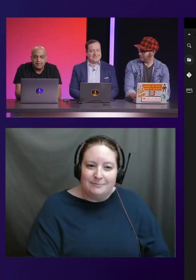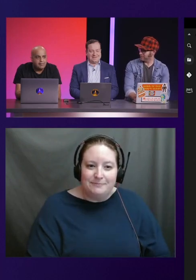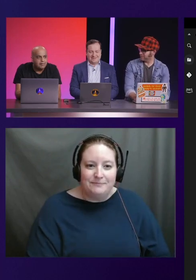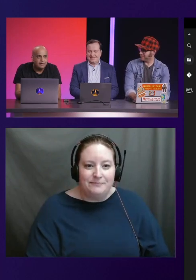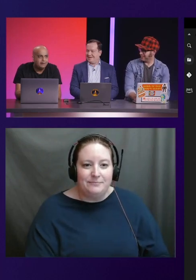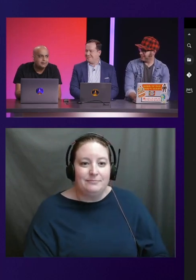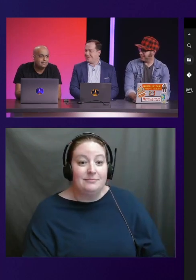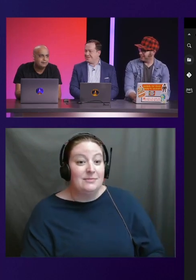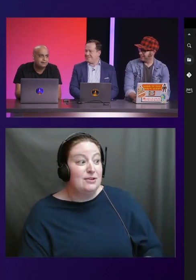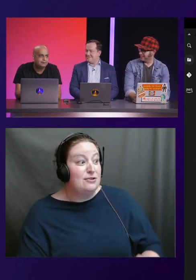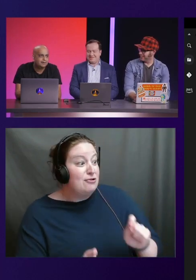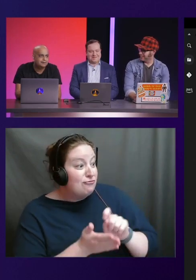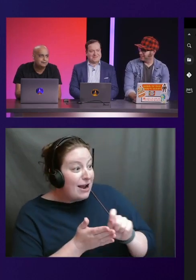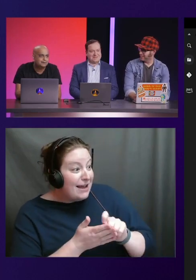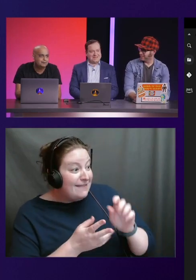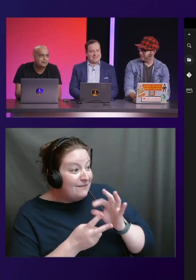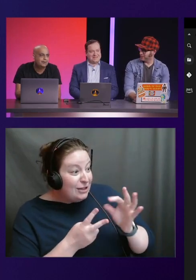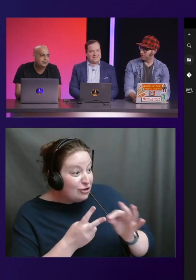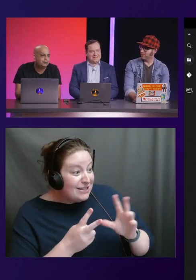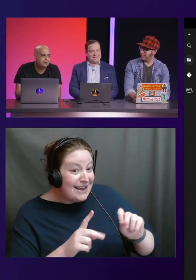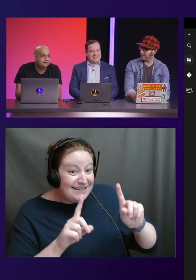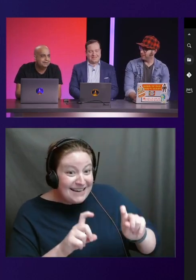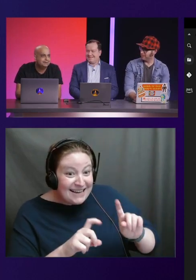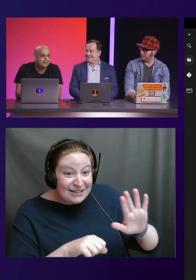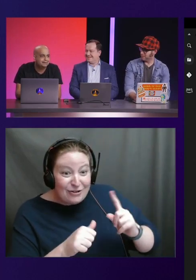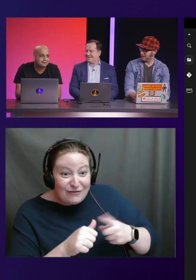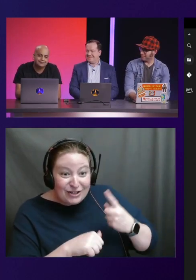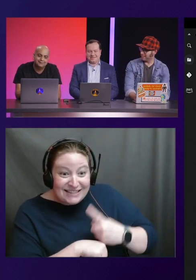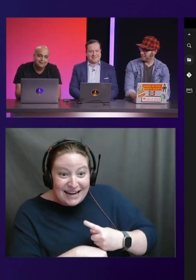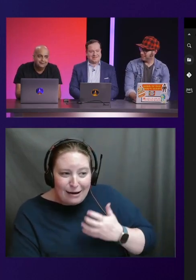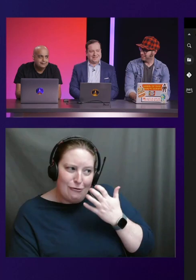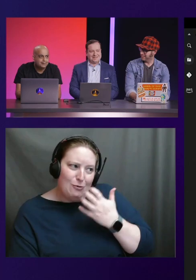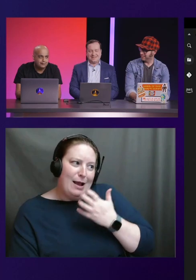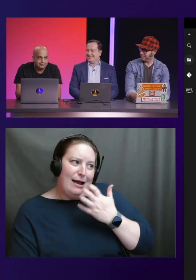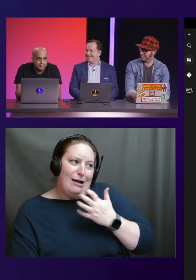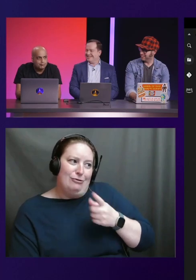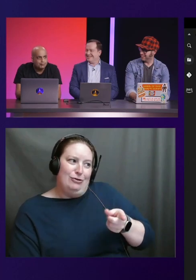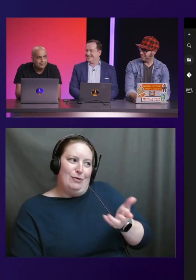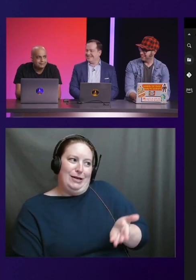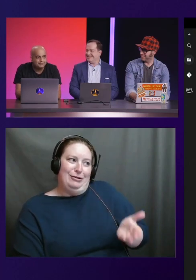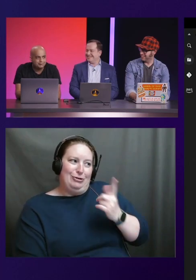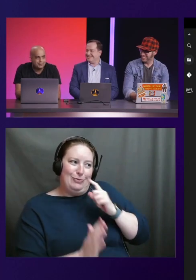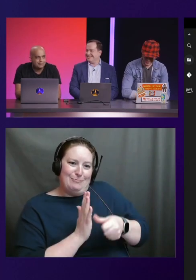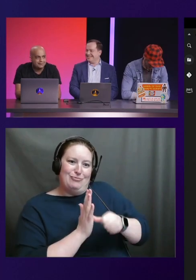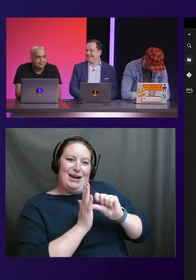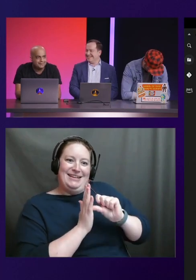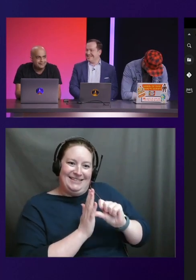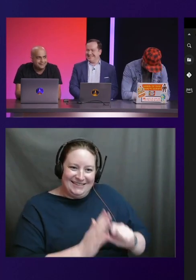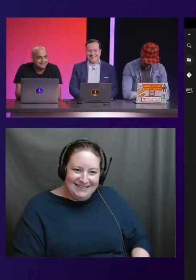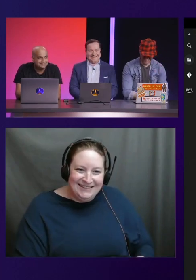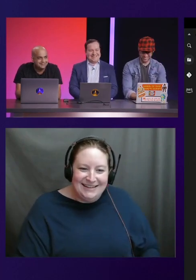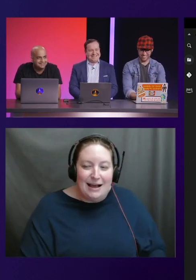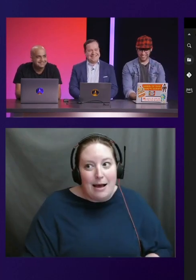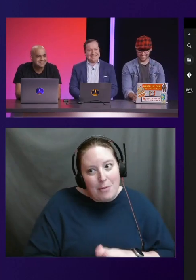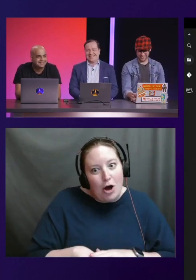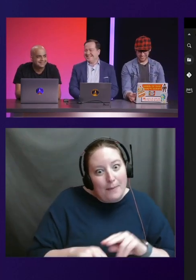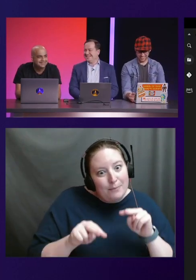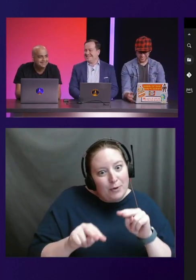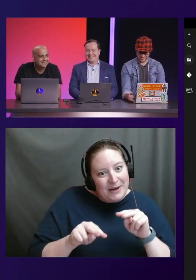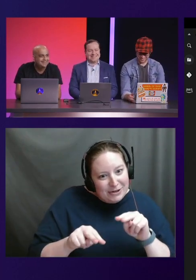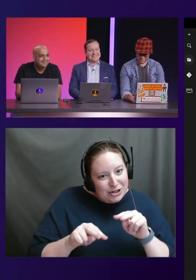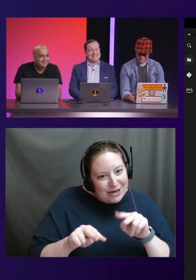tests on your first day. I know, right? We got to do something, right? You're really Update out the there doing index. press, huh? On probation, so we got to work this out, right?